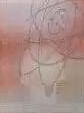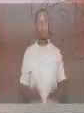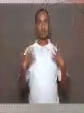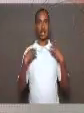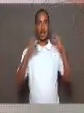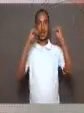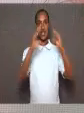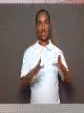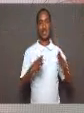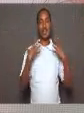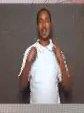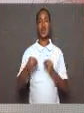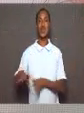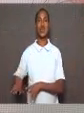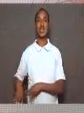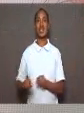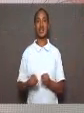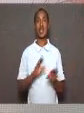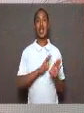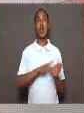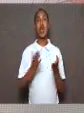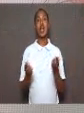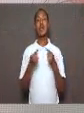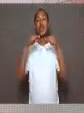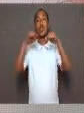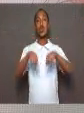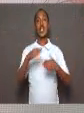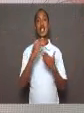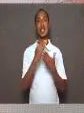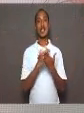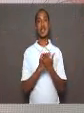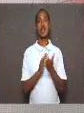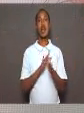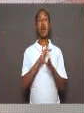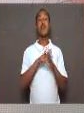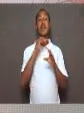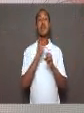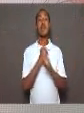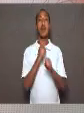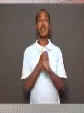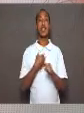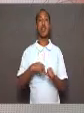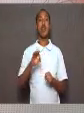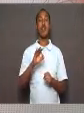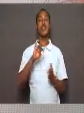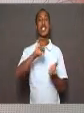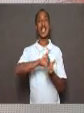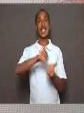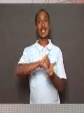Hello, teacher. Hello, students. Welcome to today's lesson on the preparation of